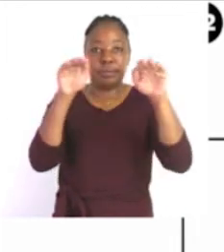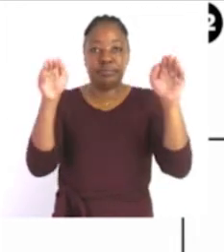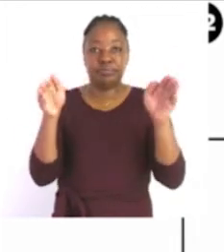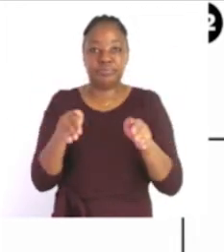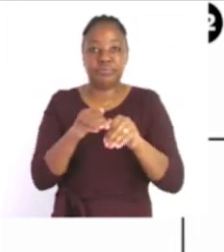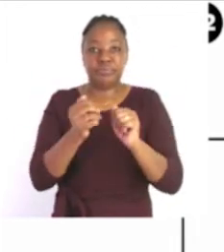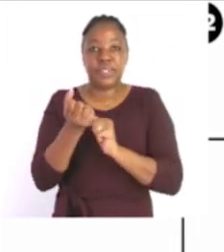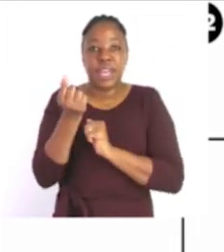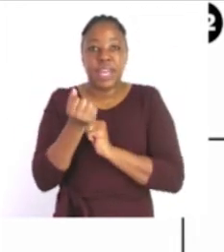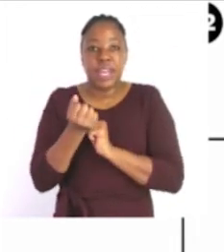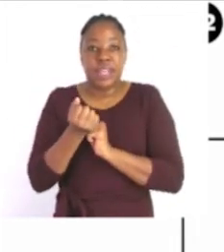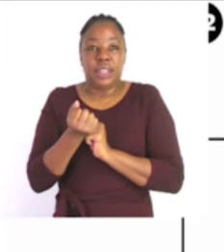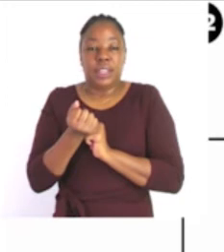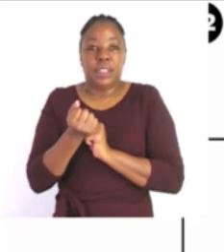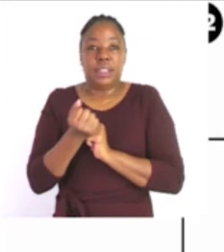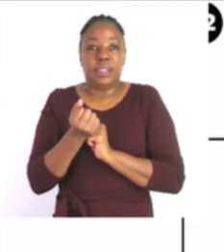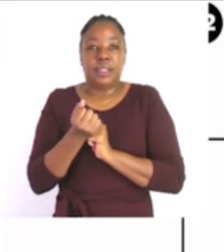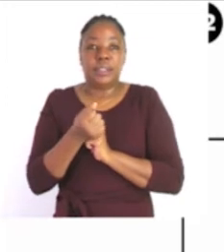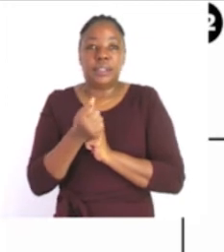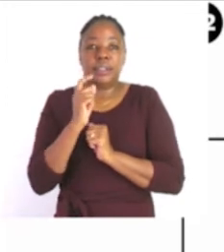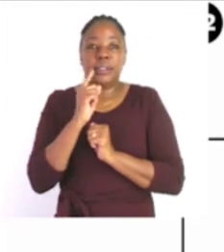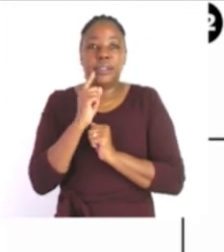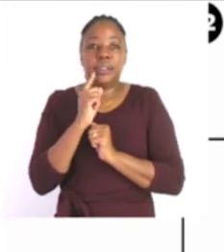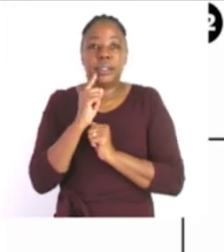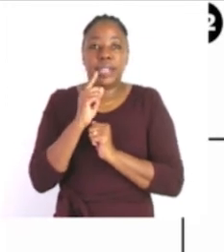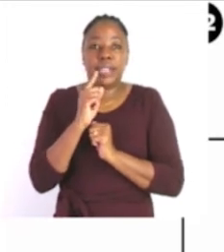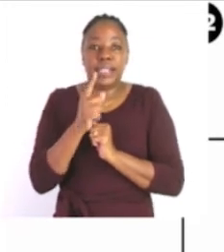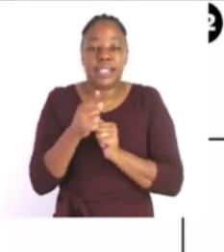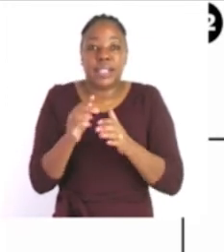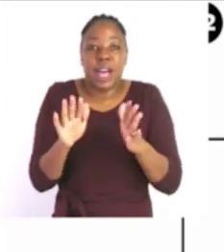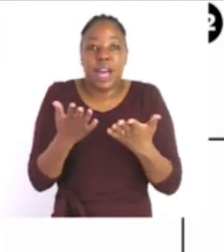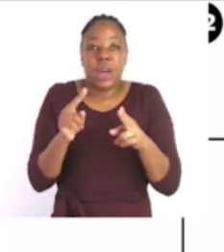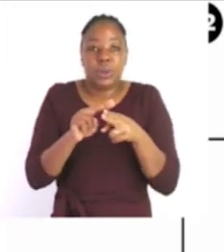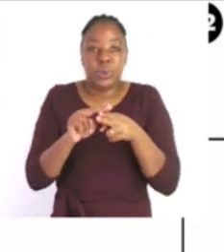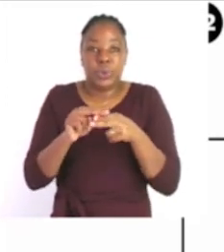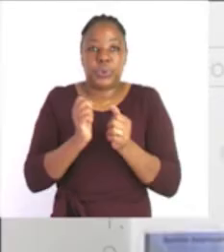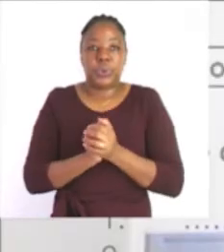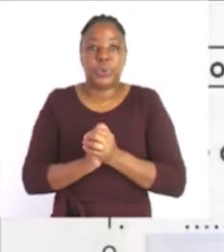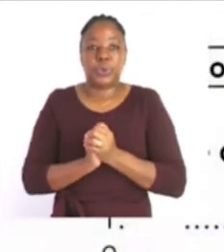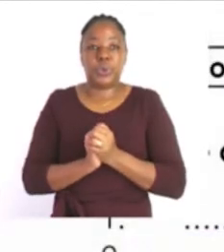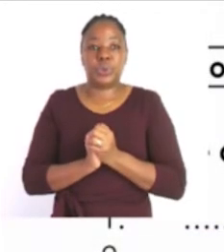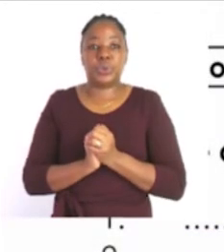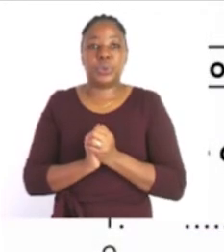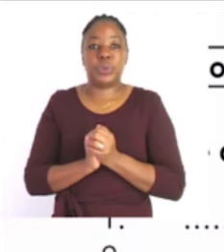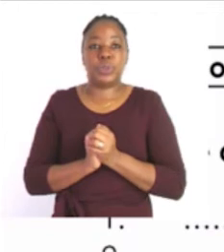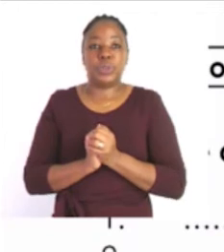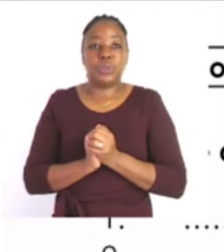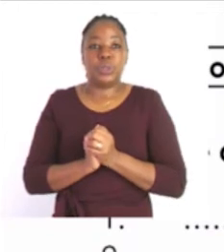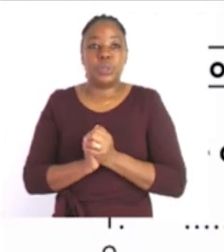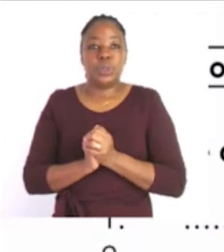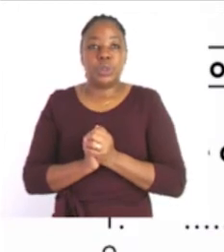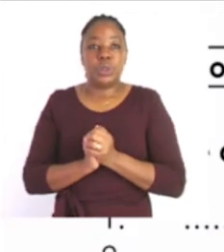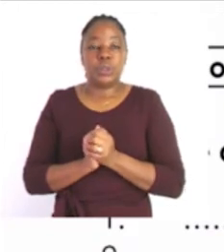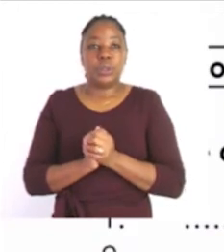words correctly. Now I would like us to attempt the exercise below. Now that we have